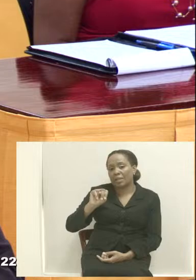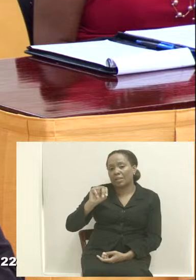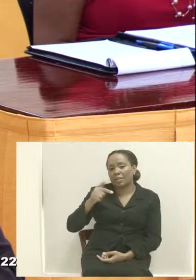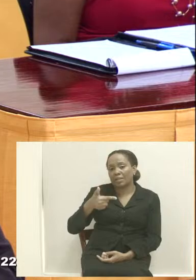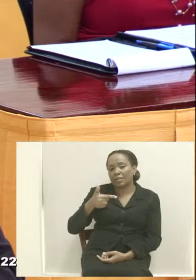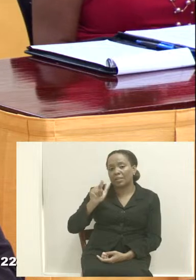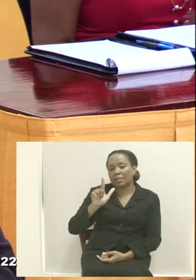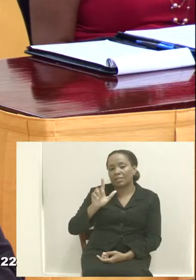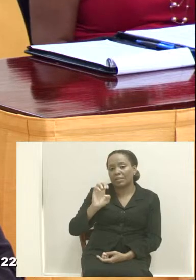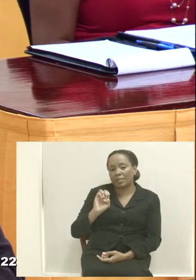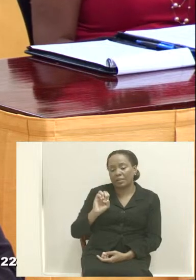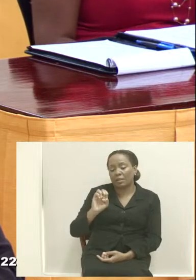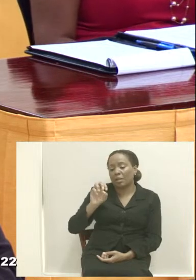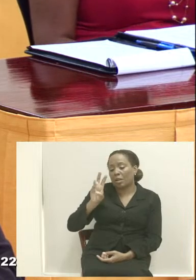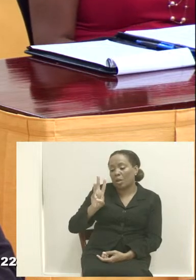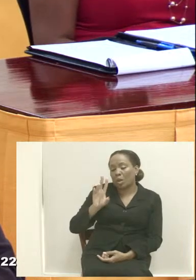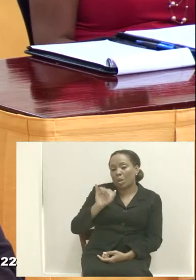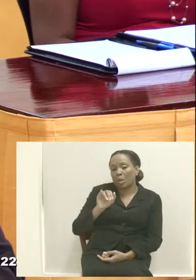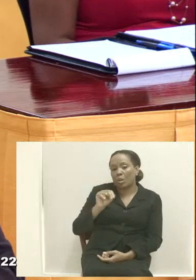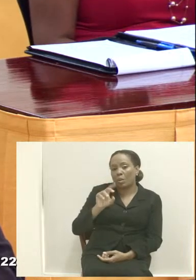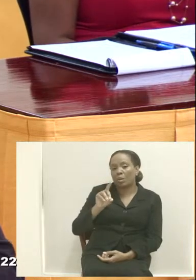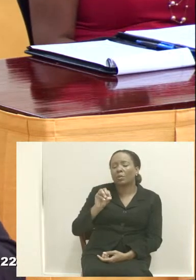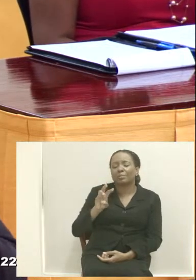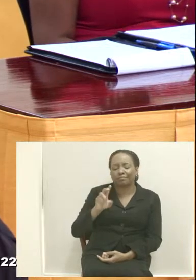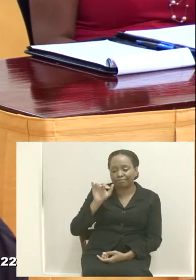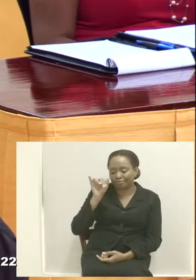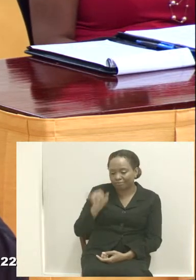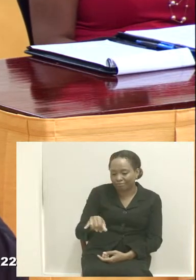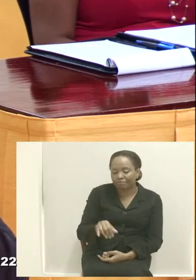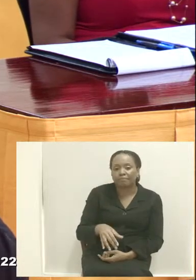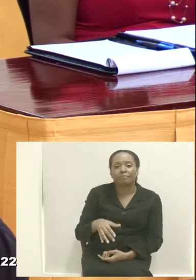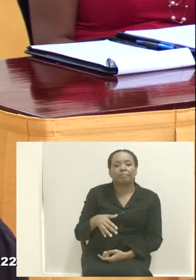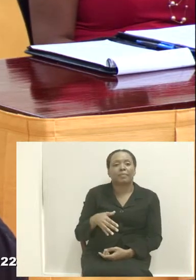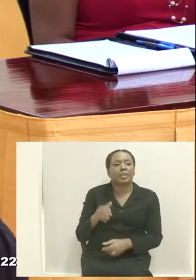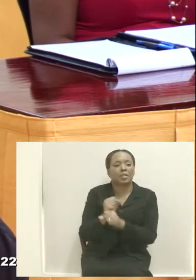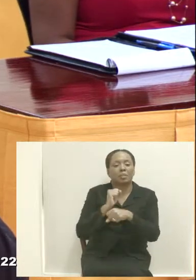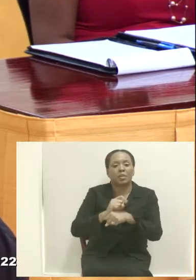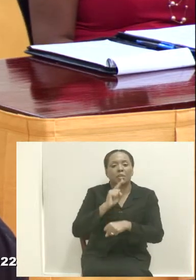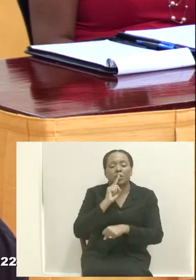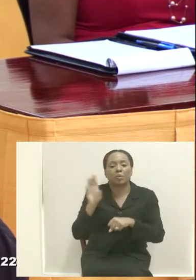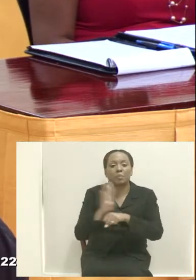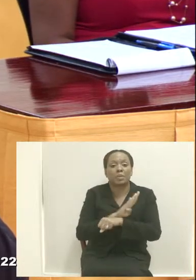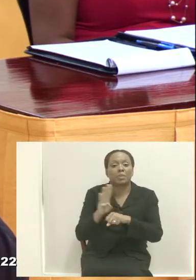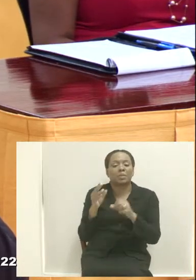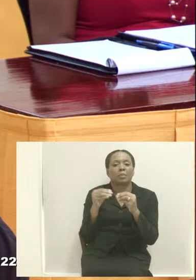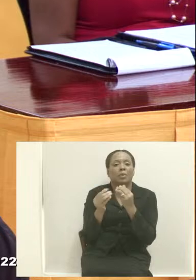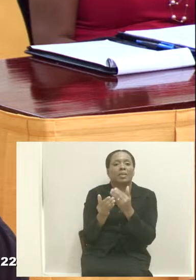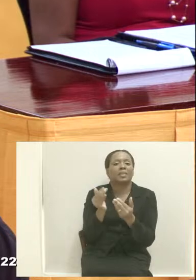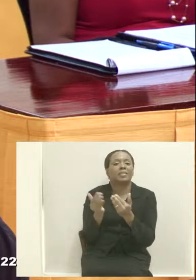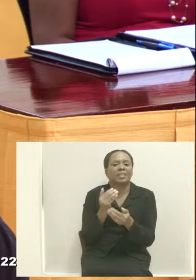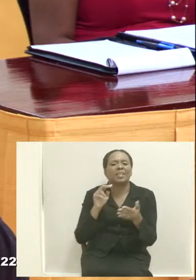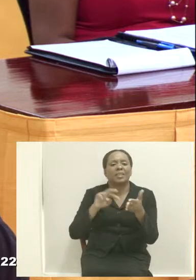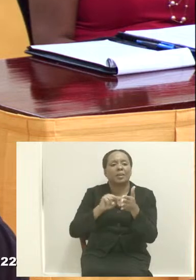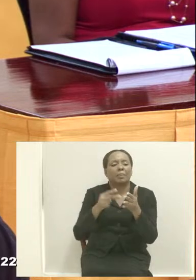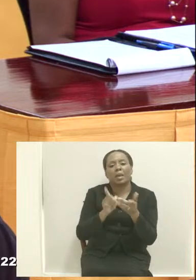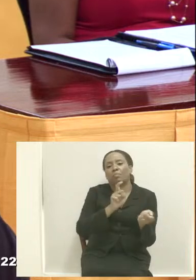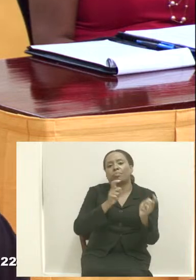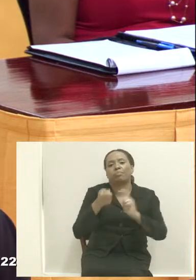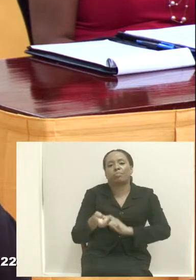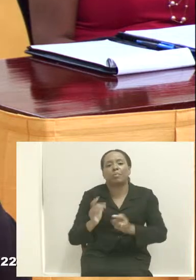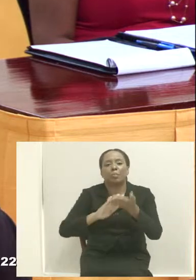facilitation, ensure the ease of doing business in Barbados, and to create an